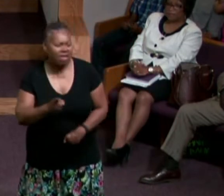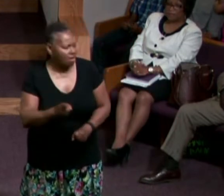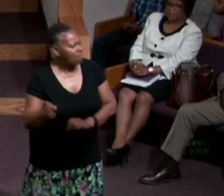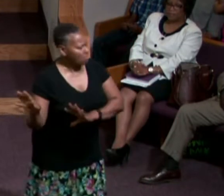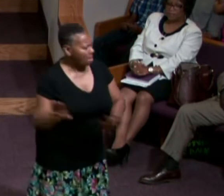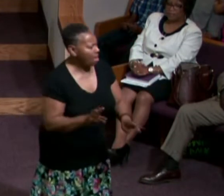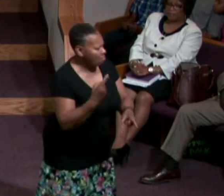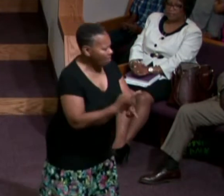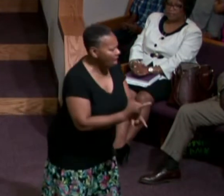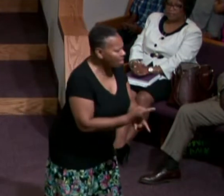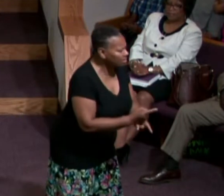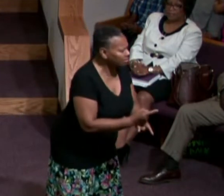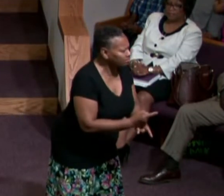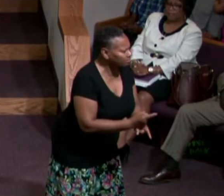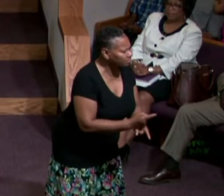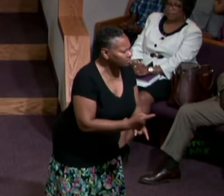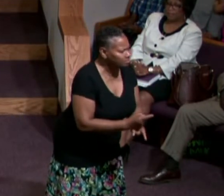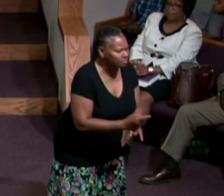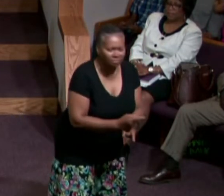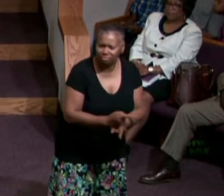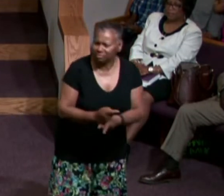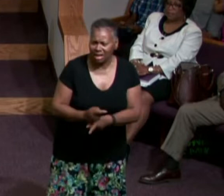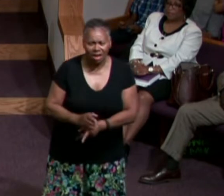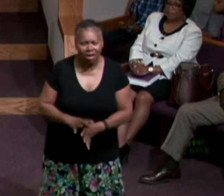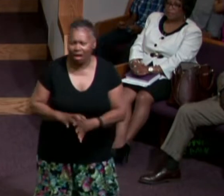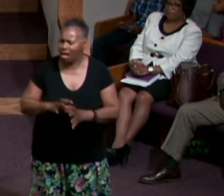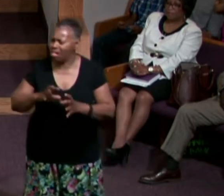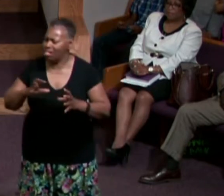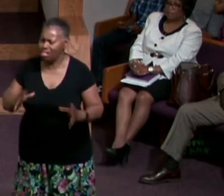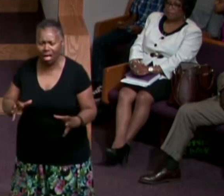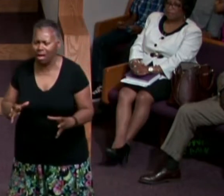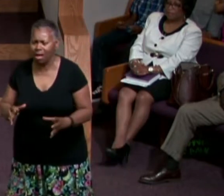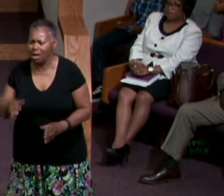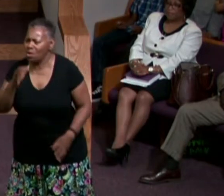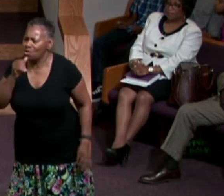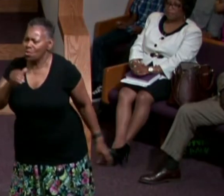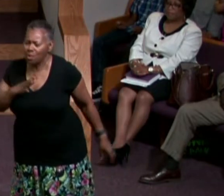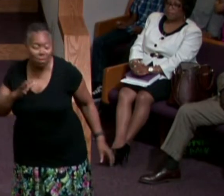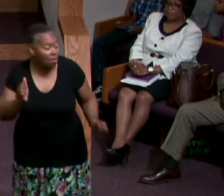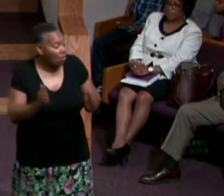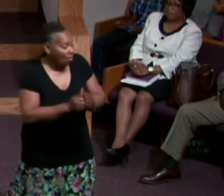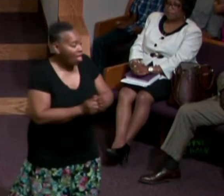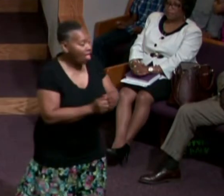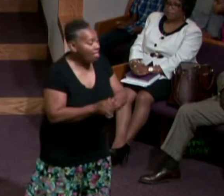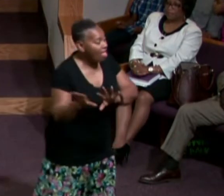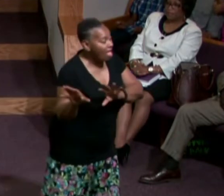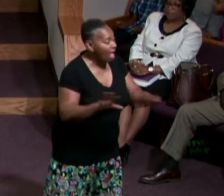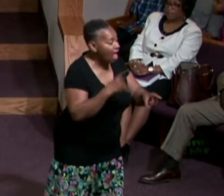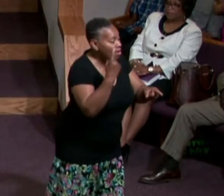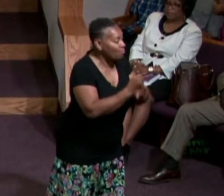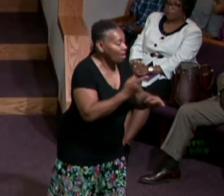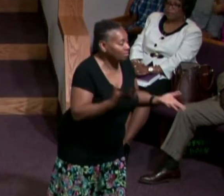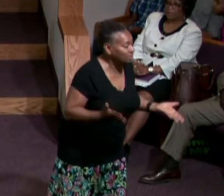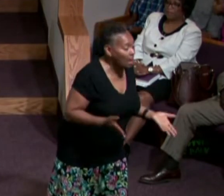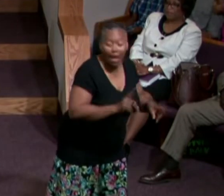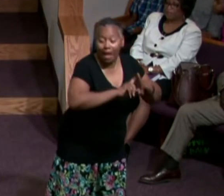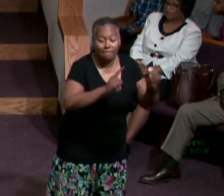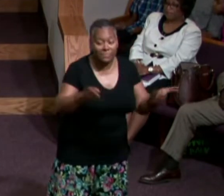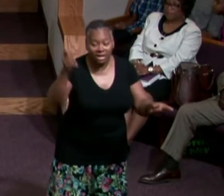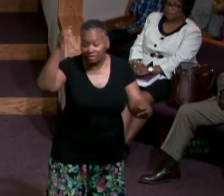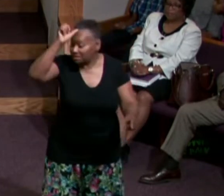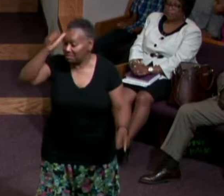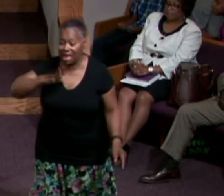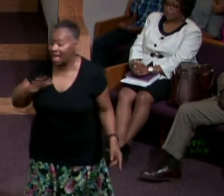you this morning? There's a whole lot of sisters with act right stuff. Well, the brother ain't act right at all.